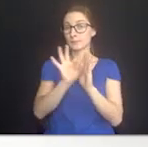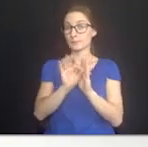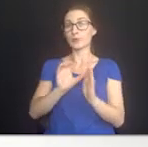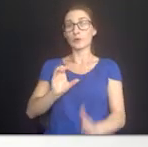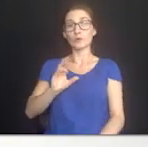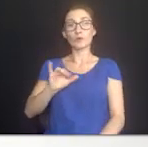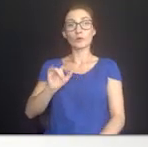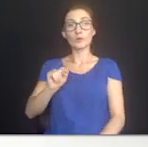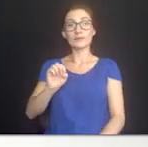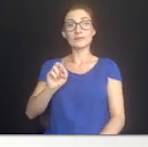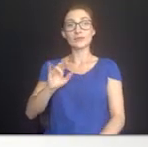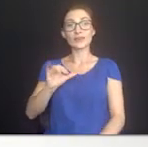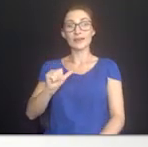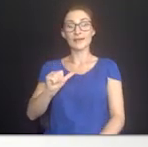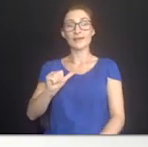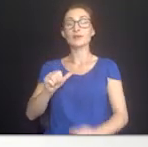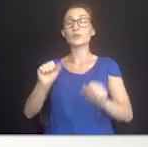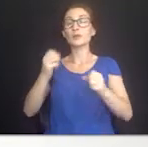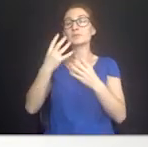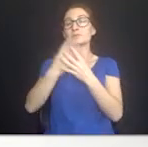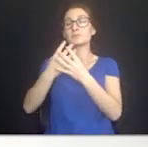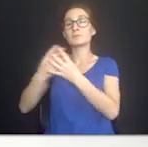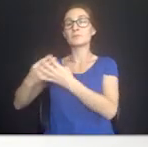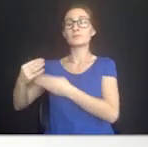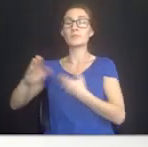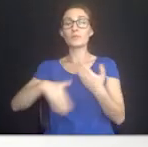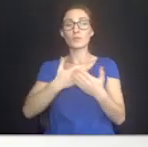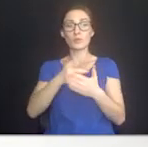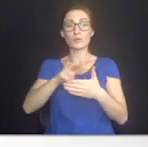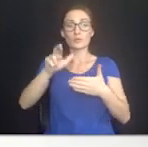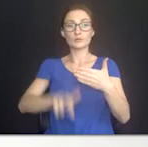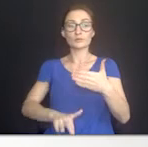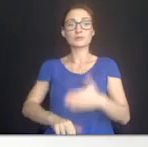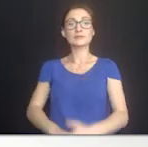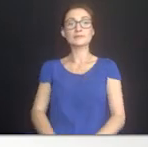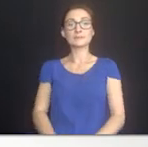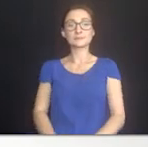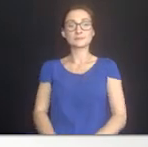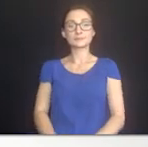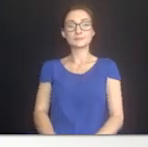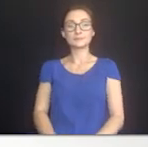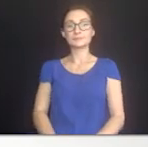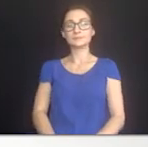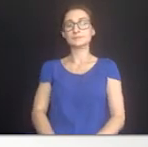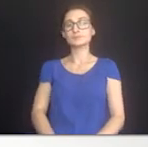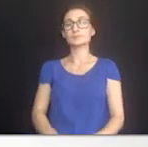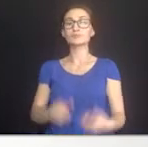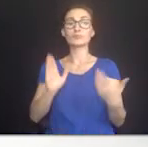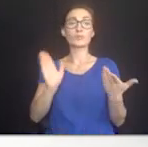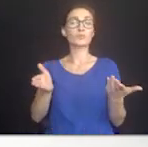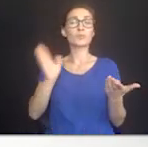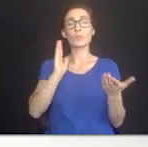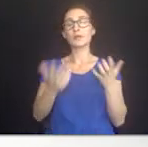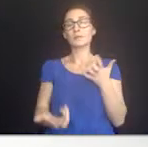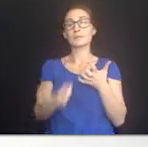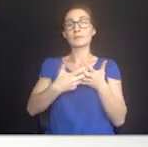select a criteria so that we can filter the results to our needs. So we're going to, let's see. We'll look for services for